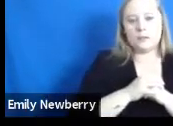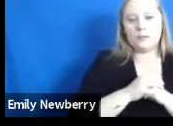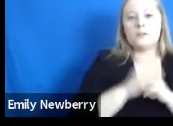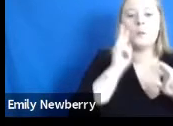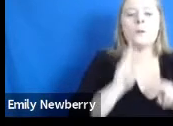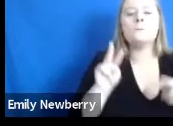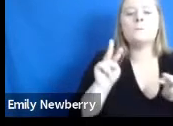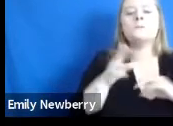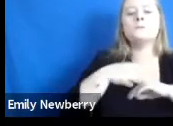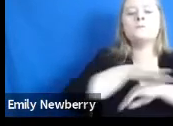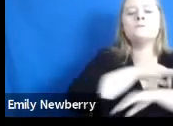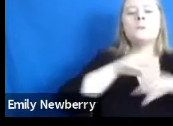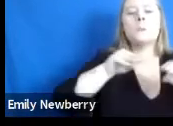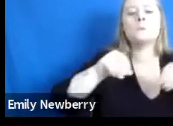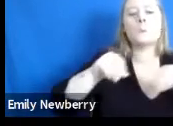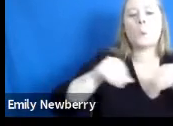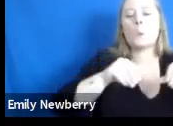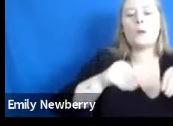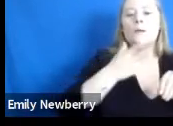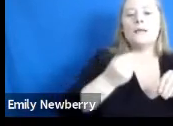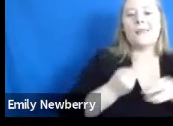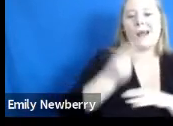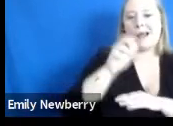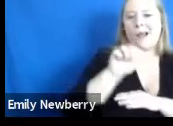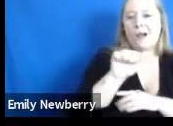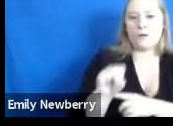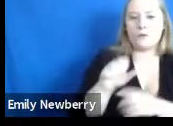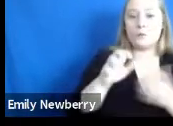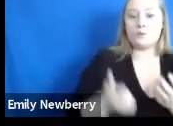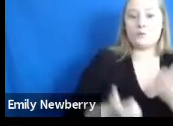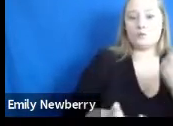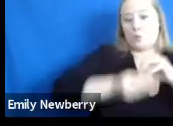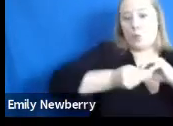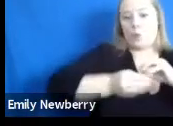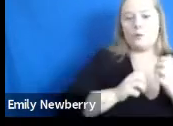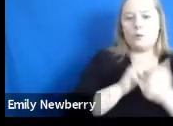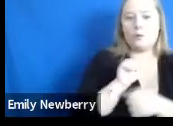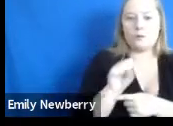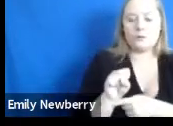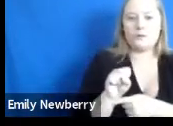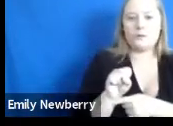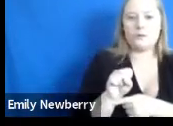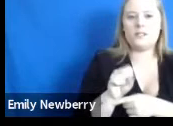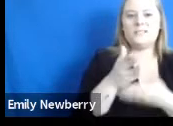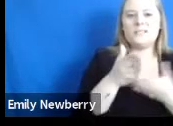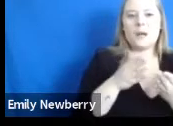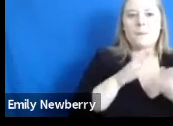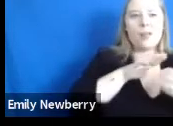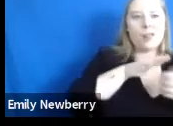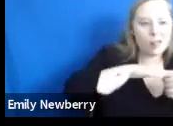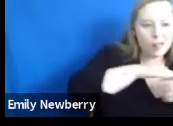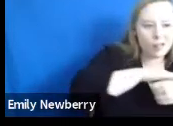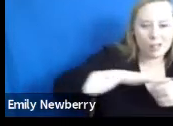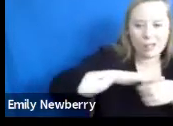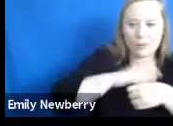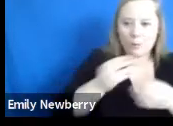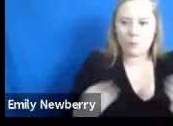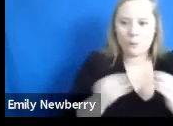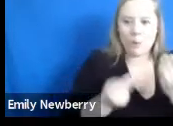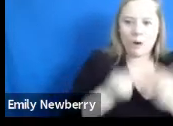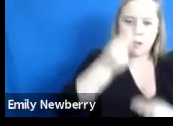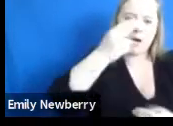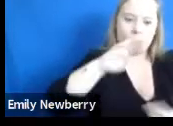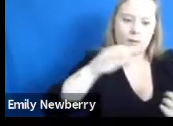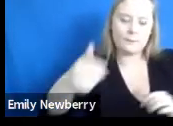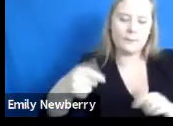soils and higher arsenic total concentrations at some of the sampling locations in these irrigation ditches and fields